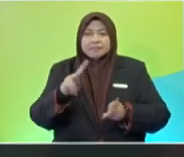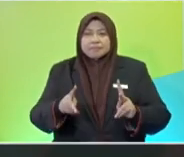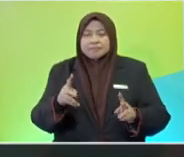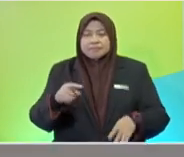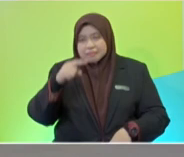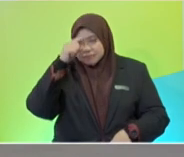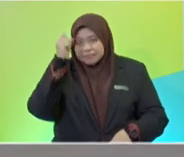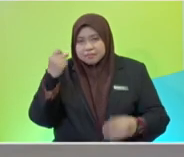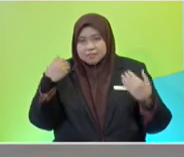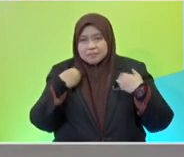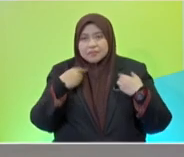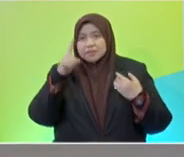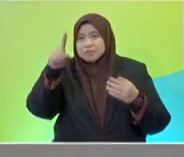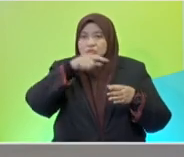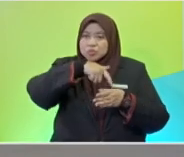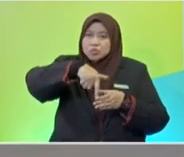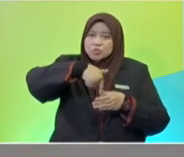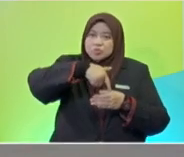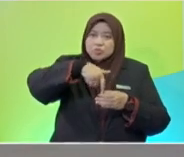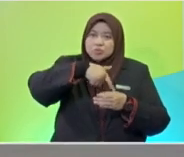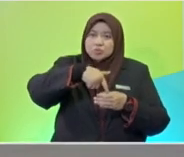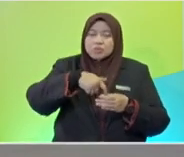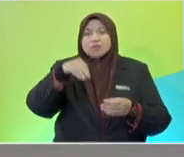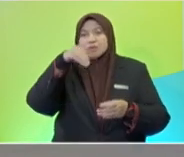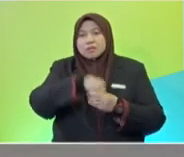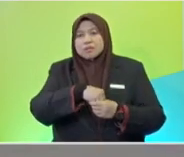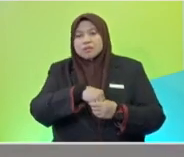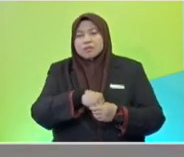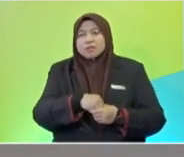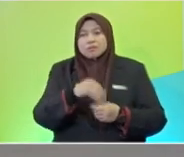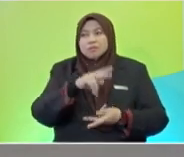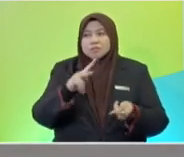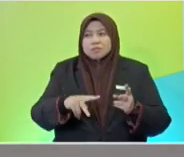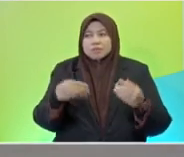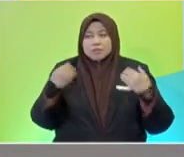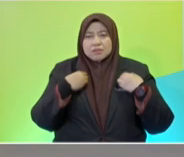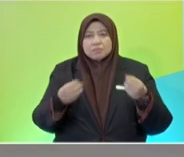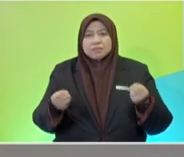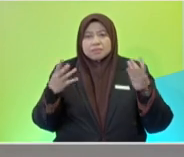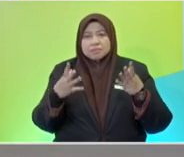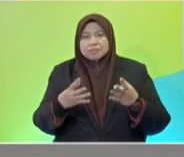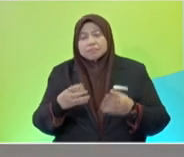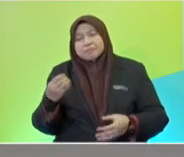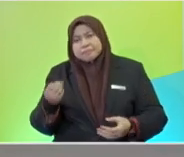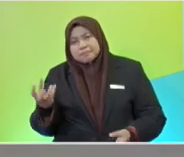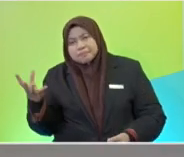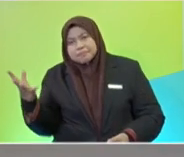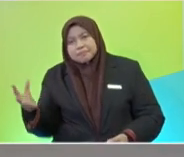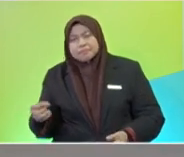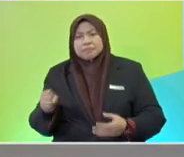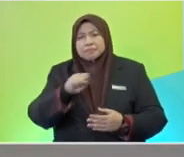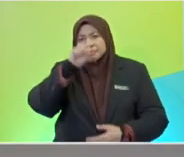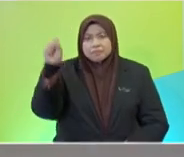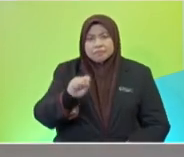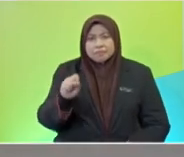hole here. Okay. Okay. So inside here, mm-hmm, there are a few questions, but I'm gonna choose only one question. Okay.